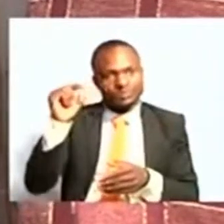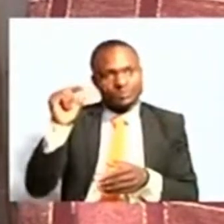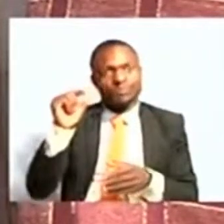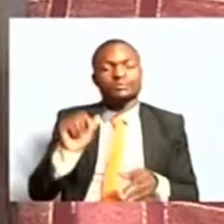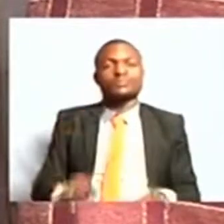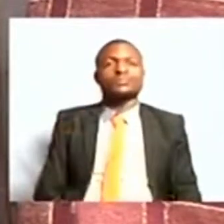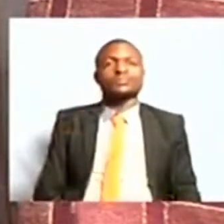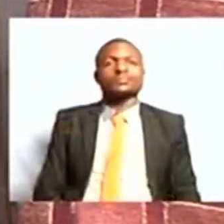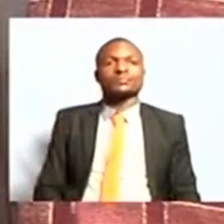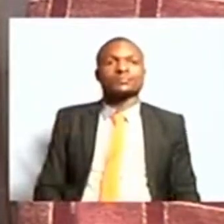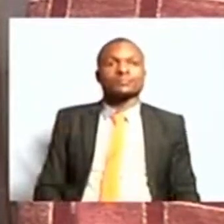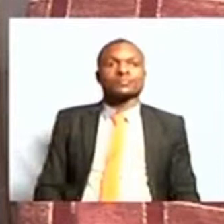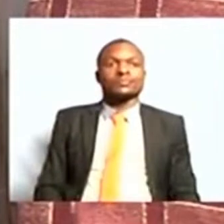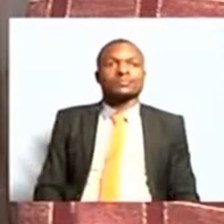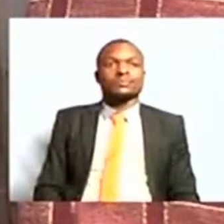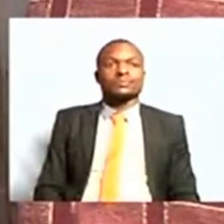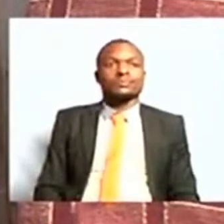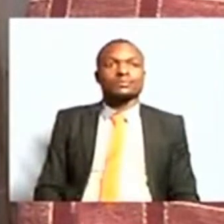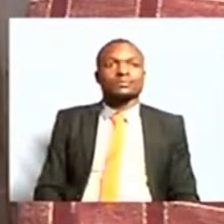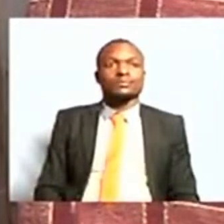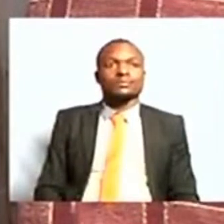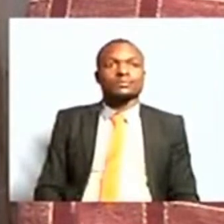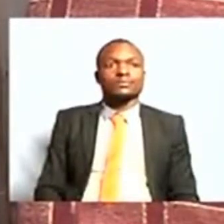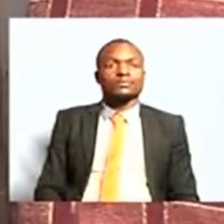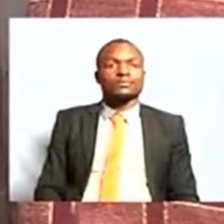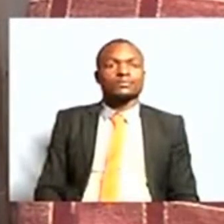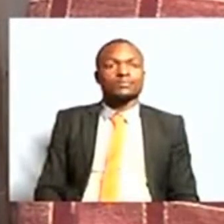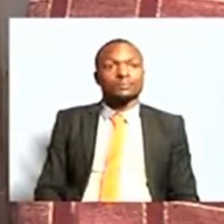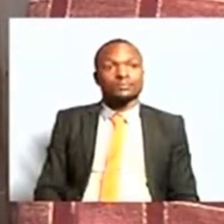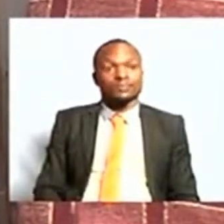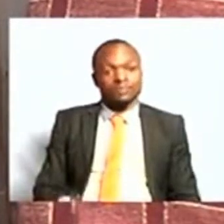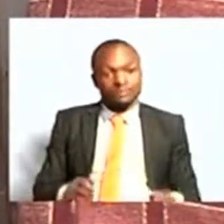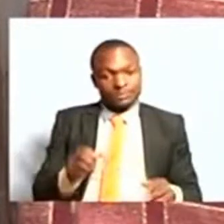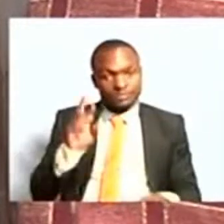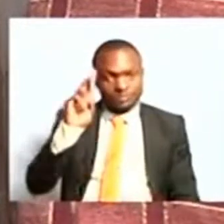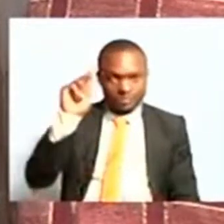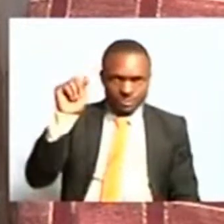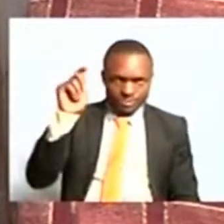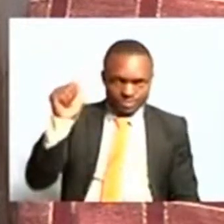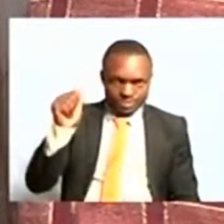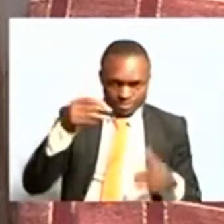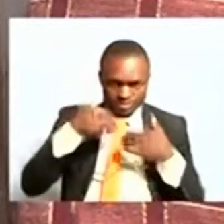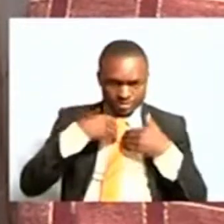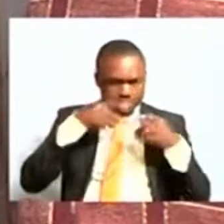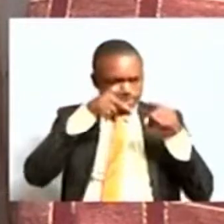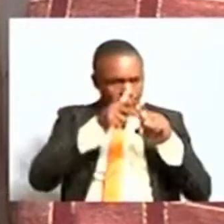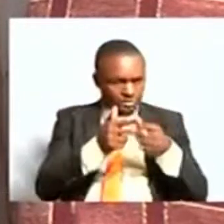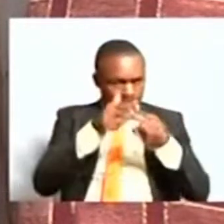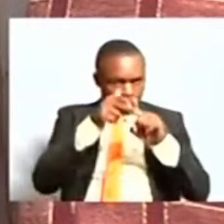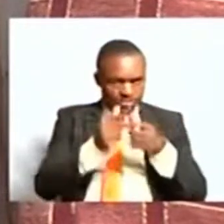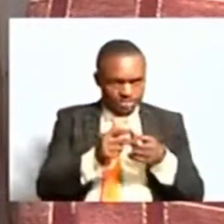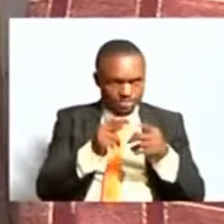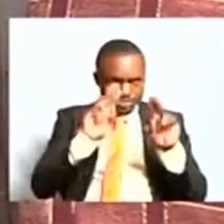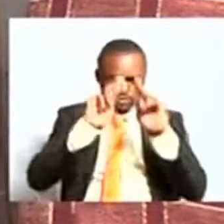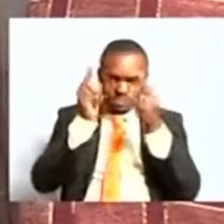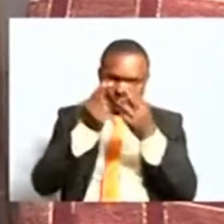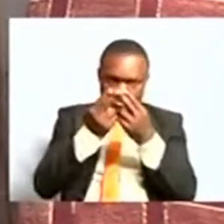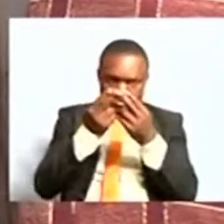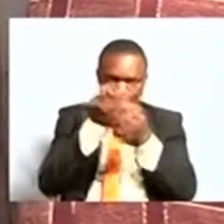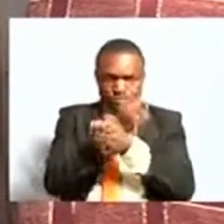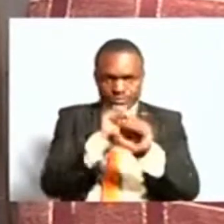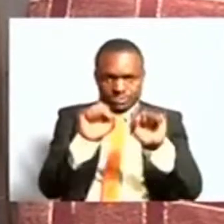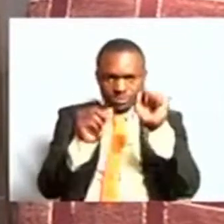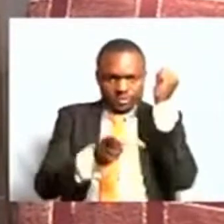is already signaling to me. Okay, we as an agency have an engineering unit under the safety department,